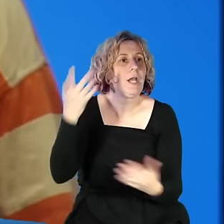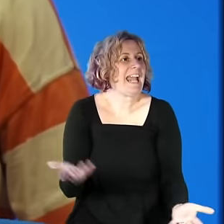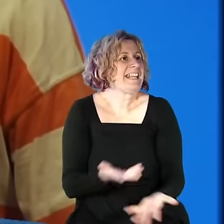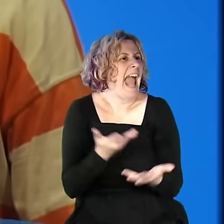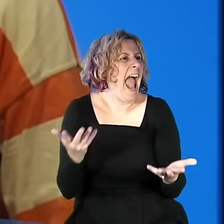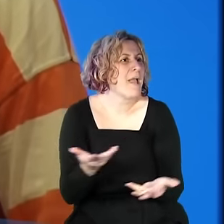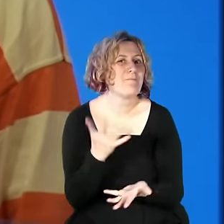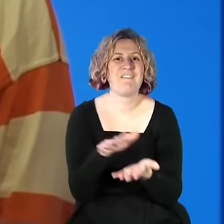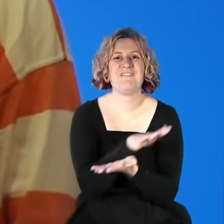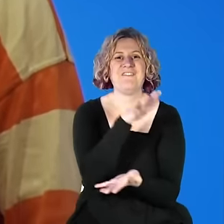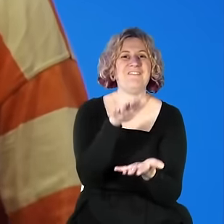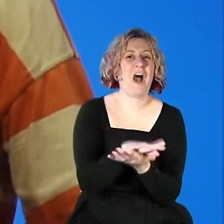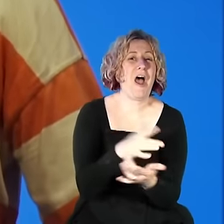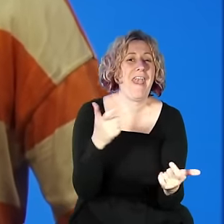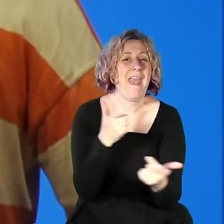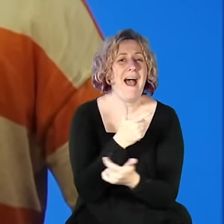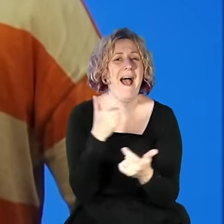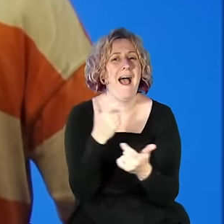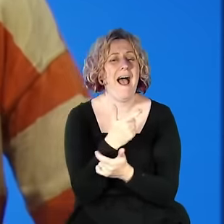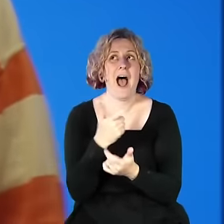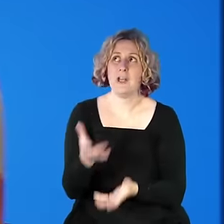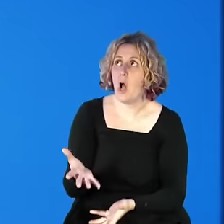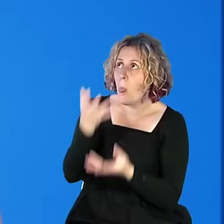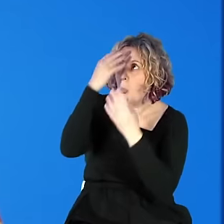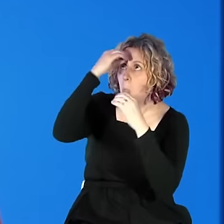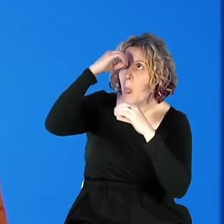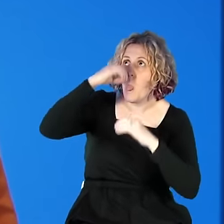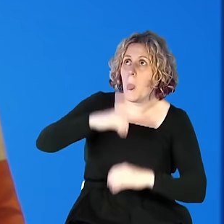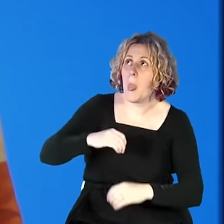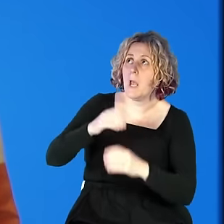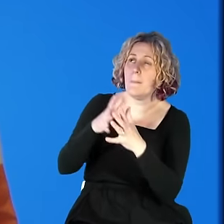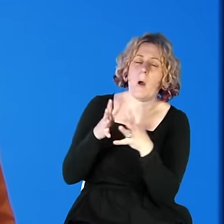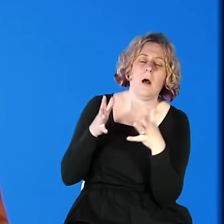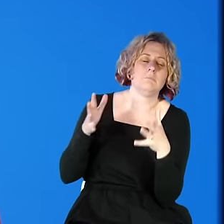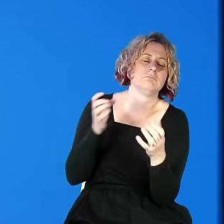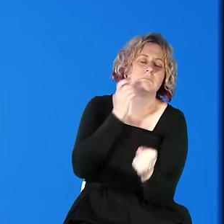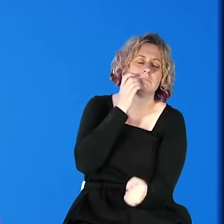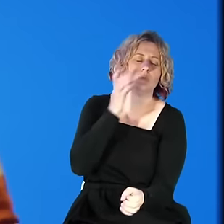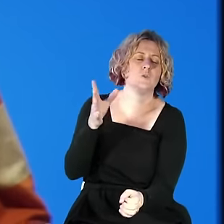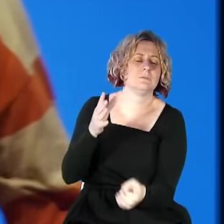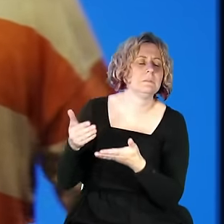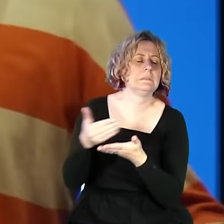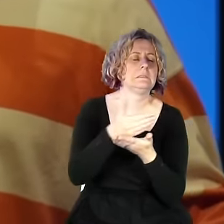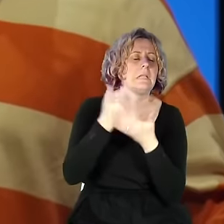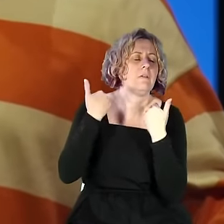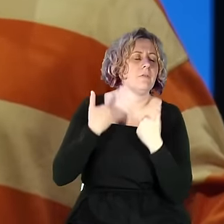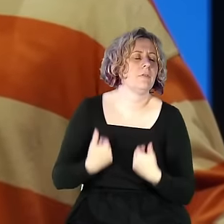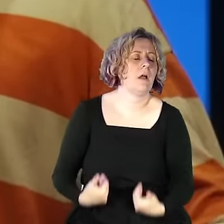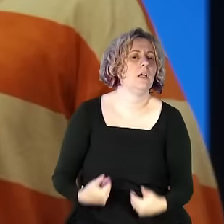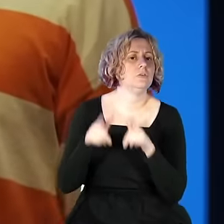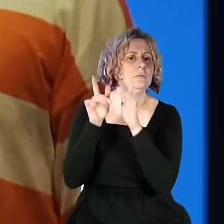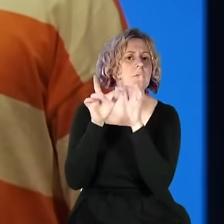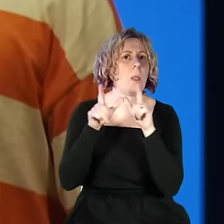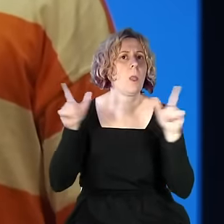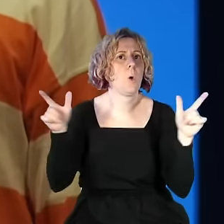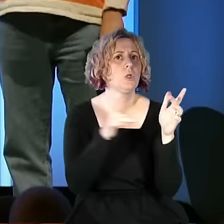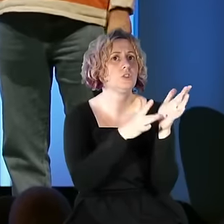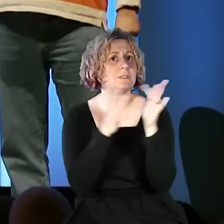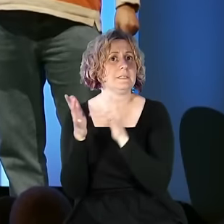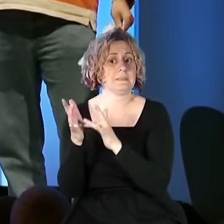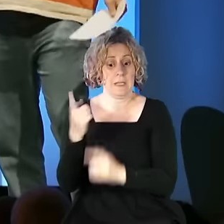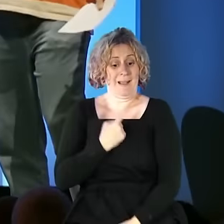fun, and all the time learning more about our great Saviour, the Lord Jesus. Thankfully, I don't run the program